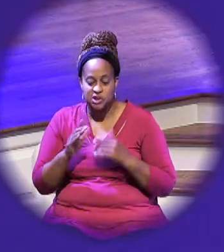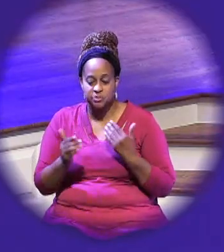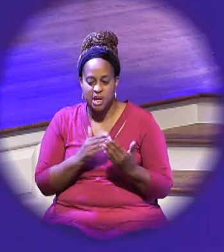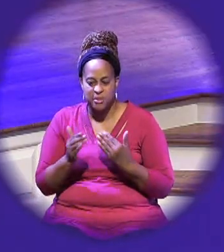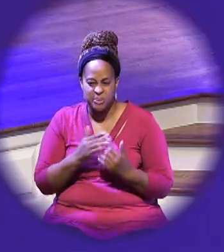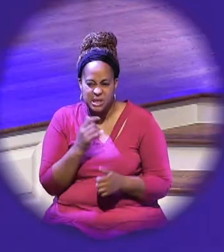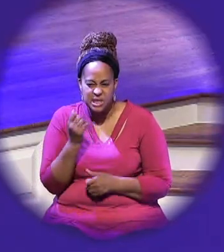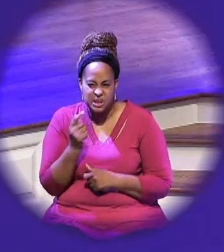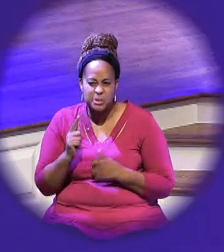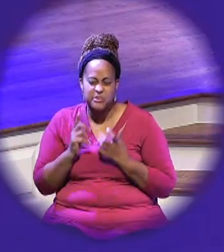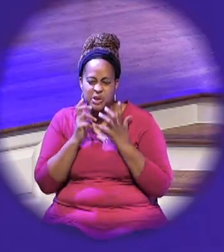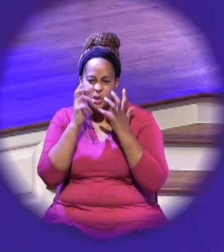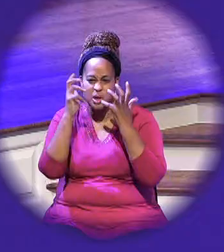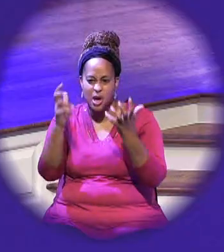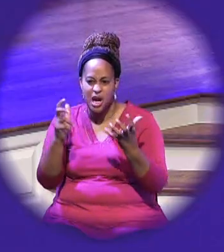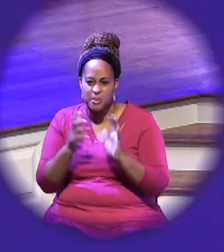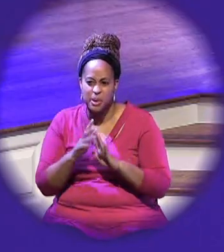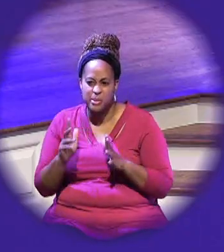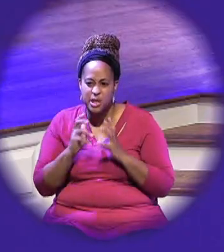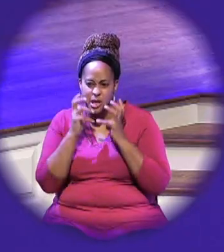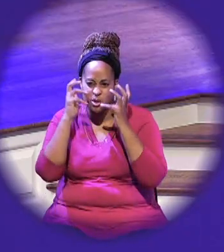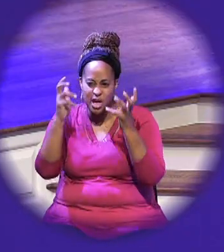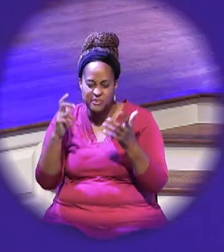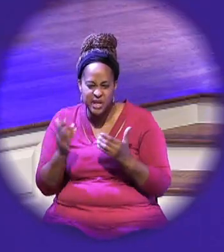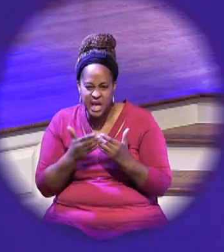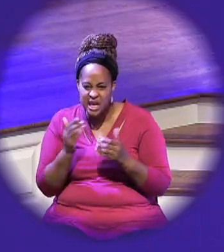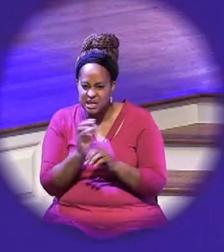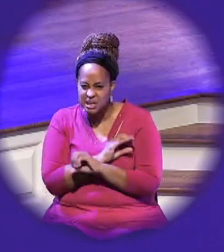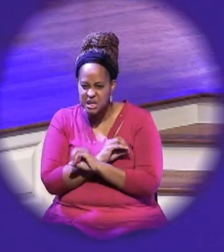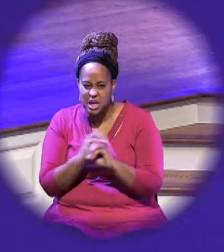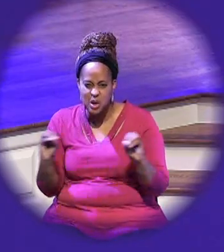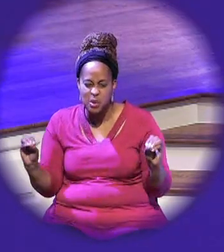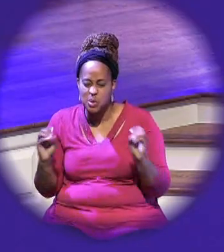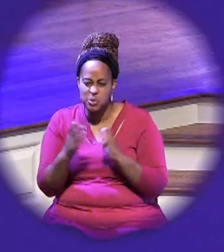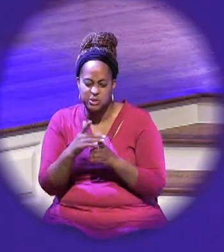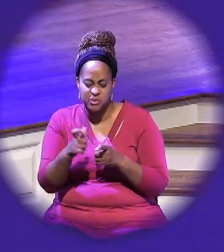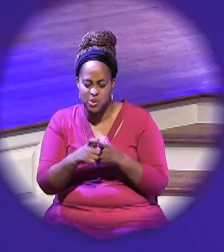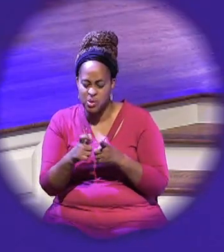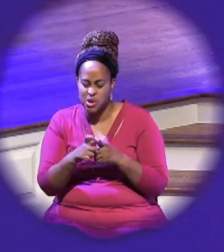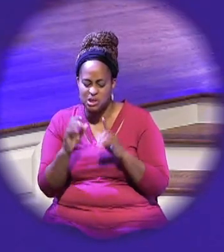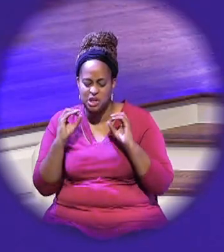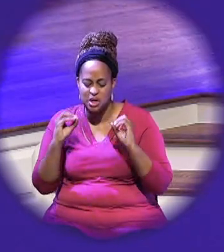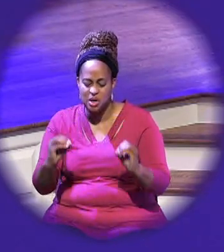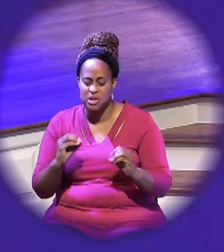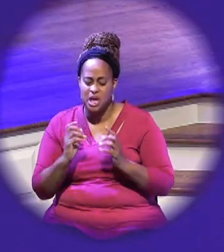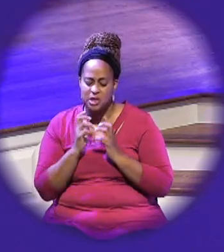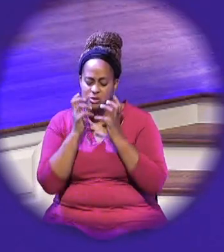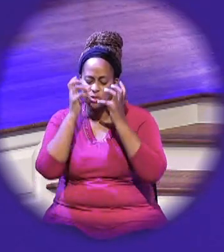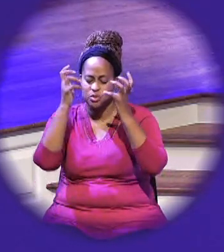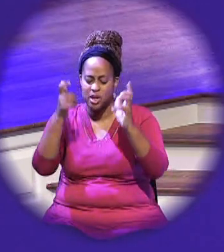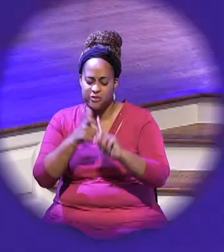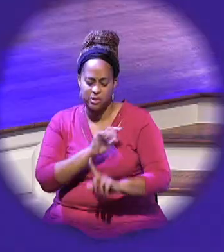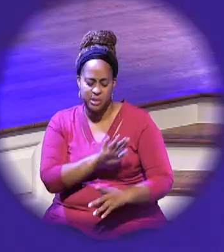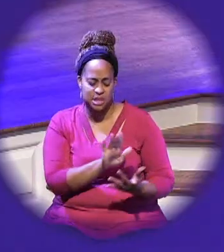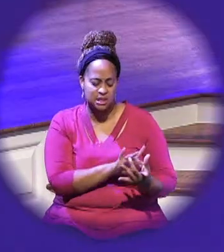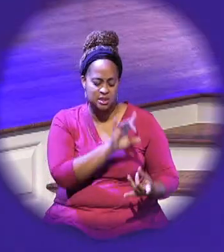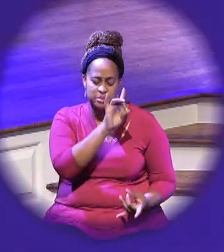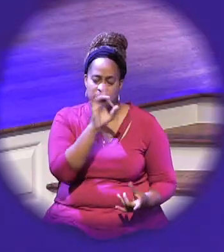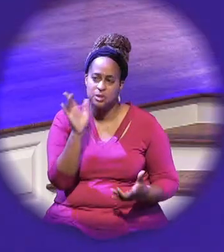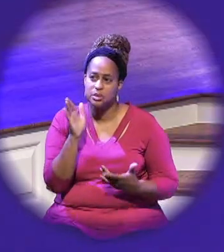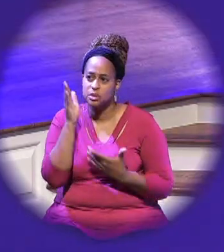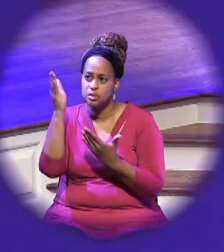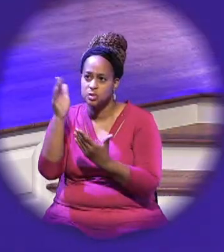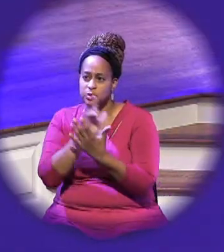pitiful cry, probably a cry that barely had any kind of words at all, just a cry from his spirit to the